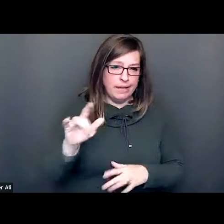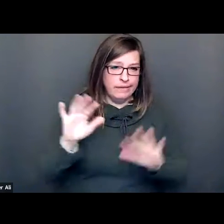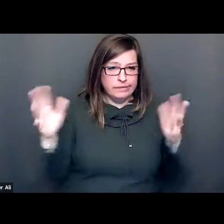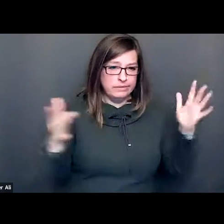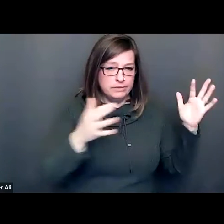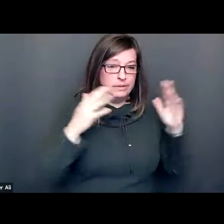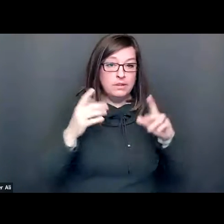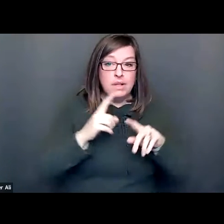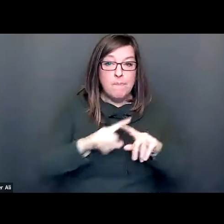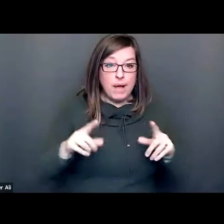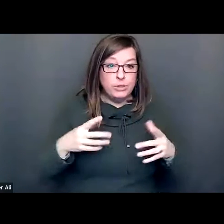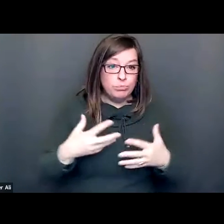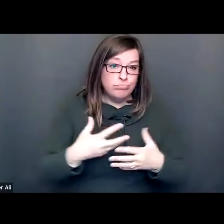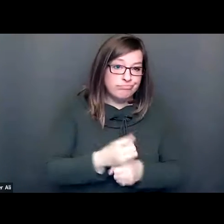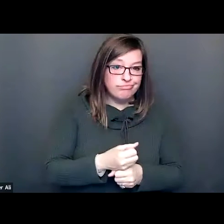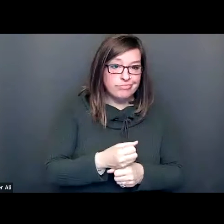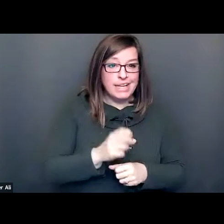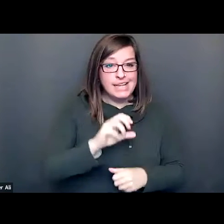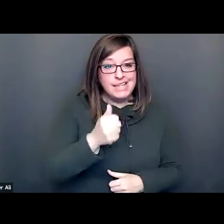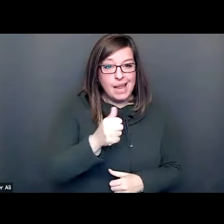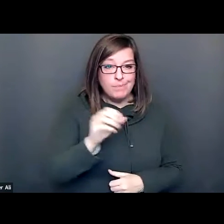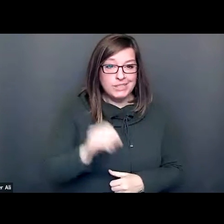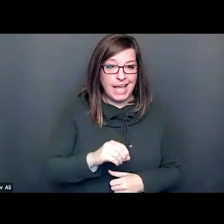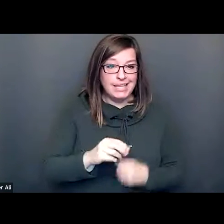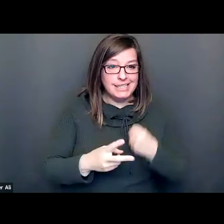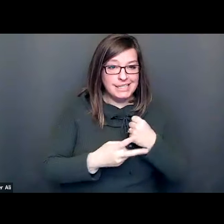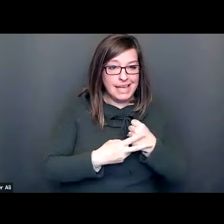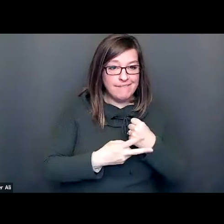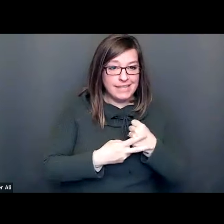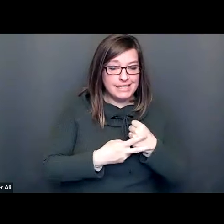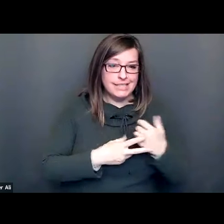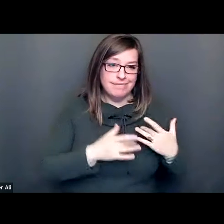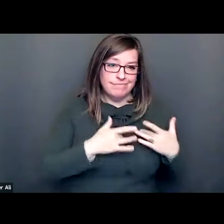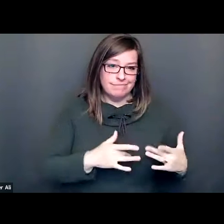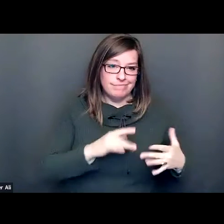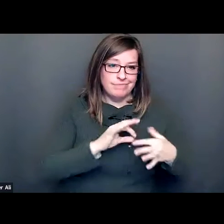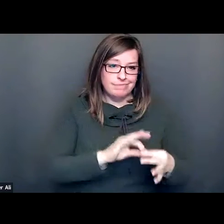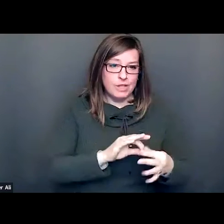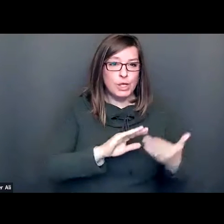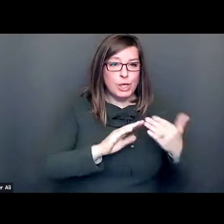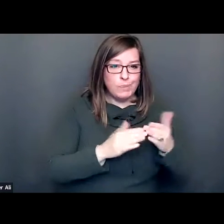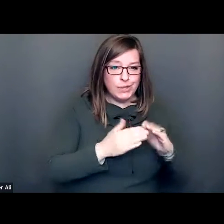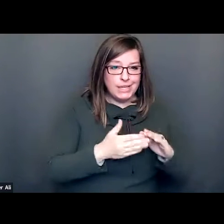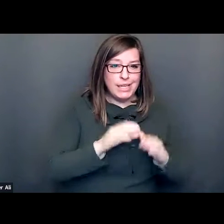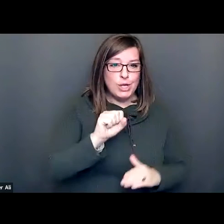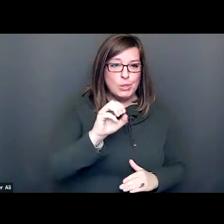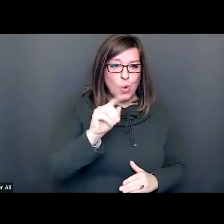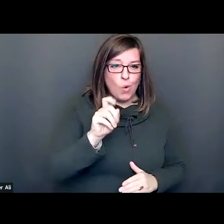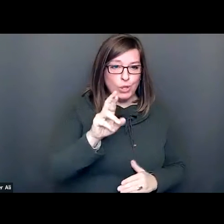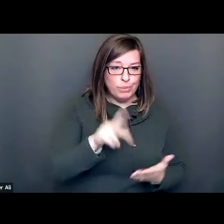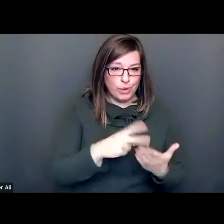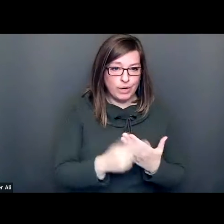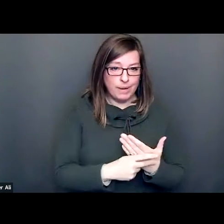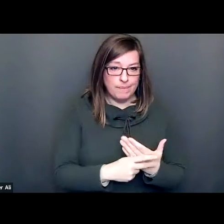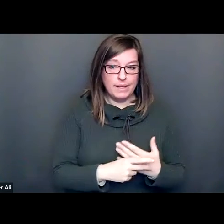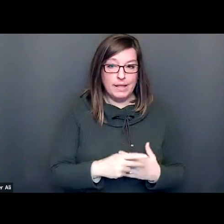So to be short and sweet, the 10% savings is over usually in a community solar program. And I would expect